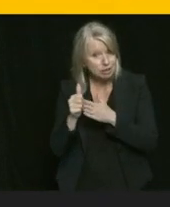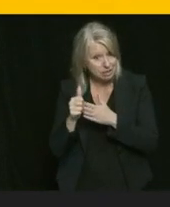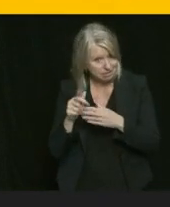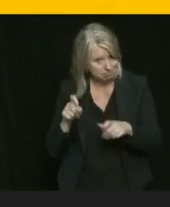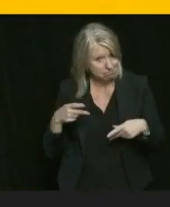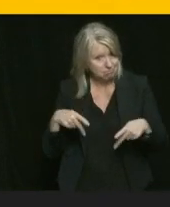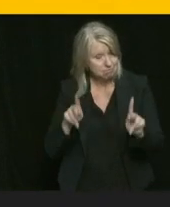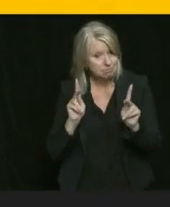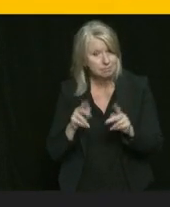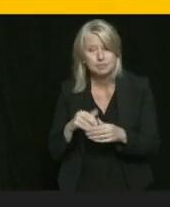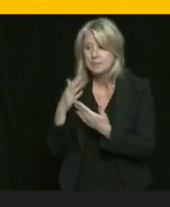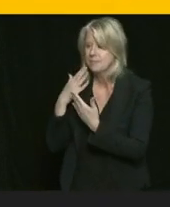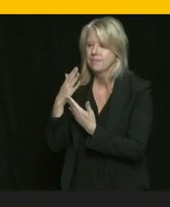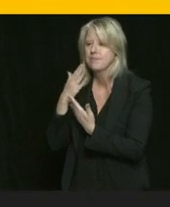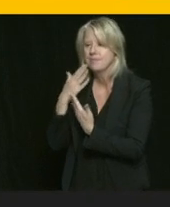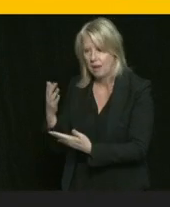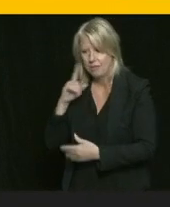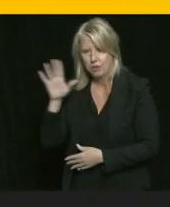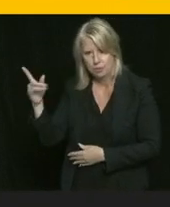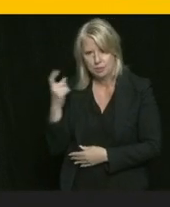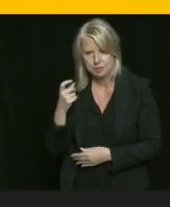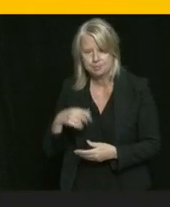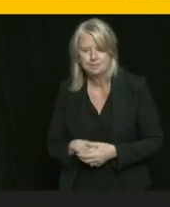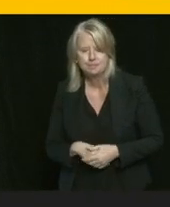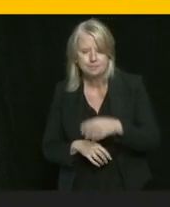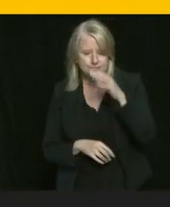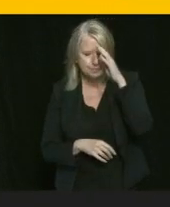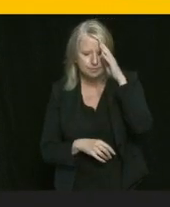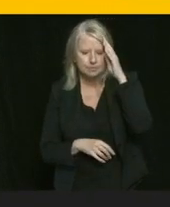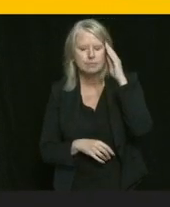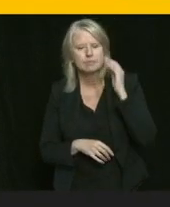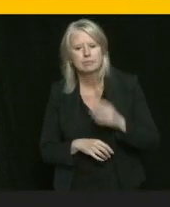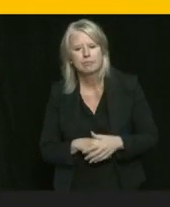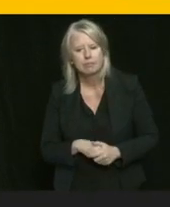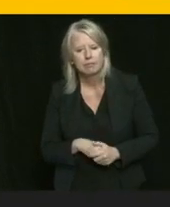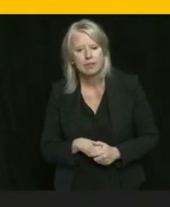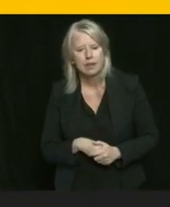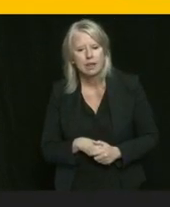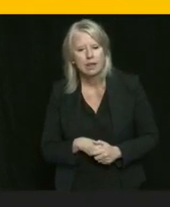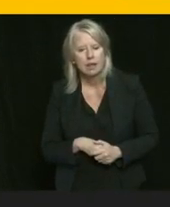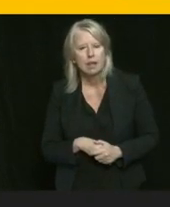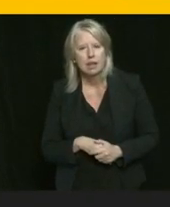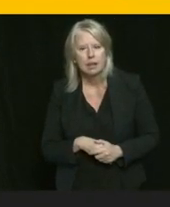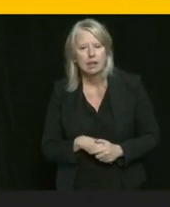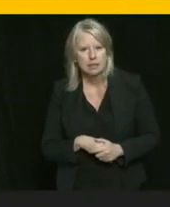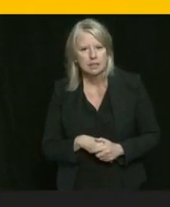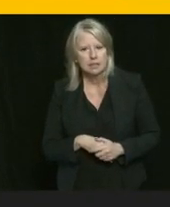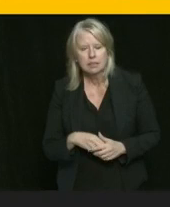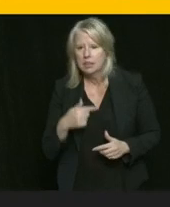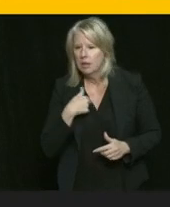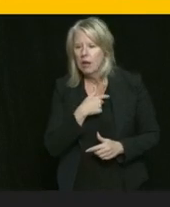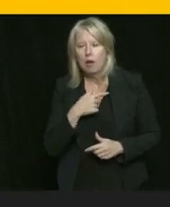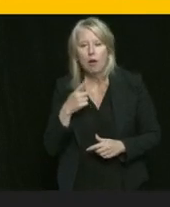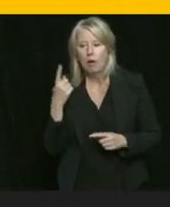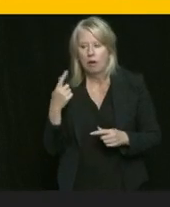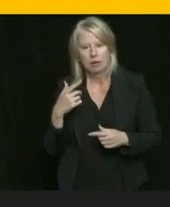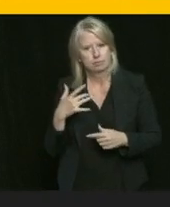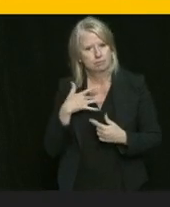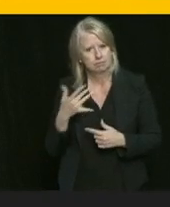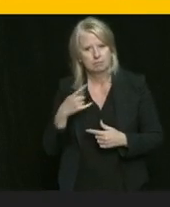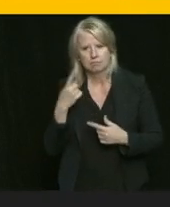Thank you, Lina. First of all, we will always defend freedom of speech.